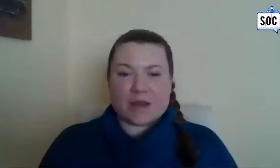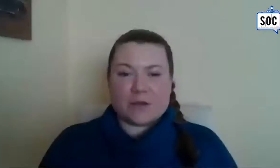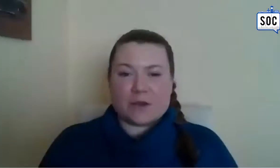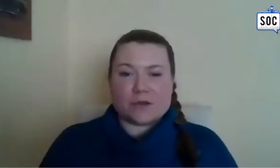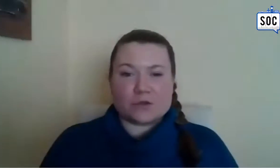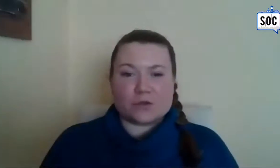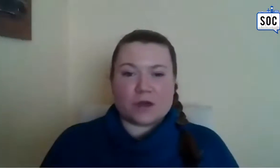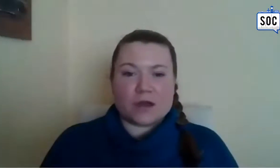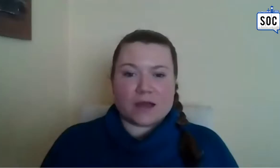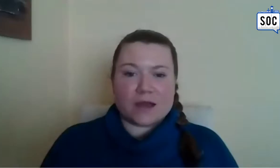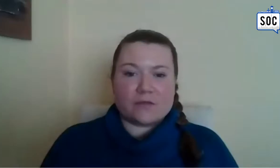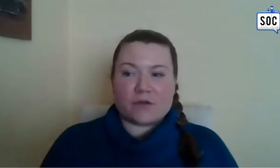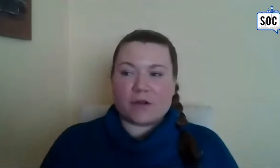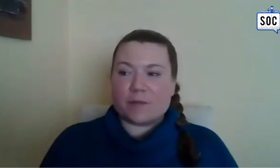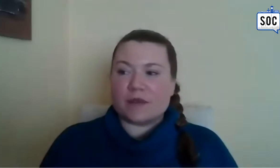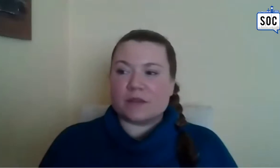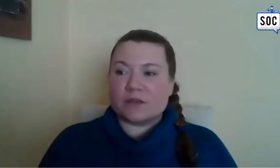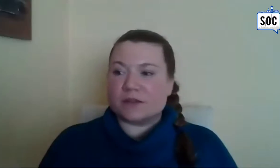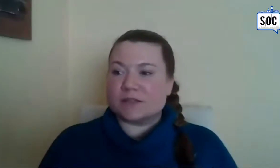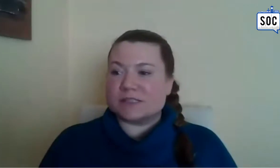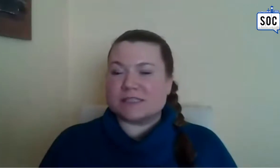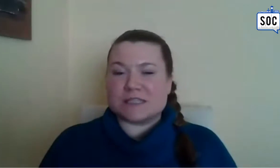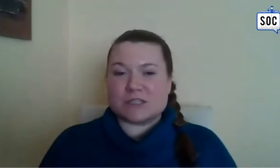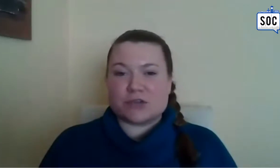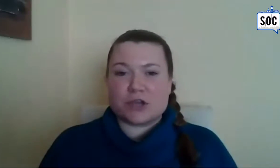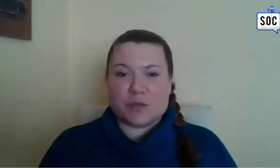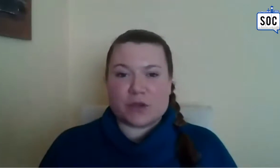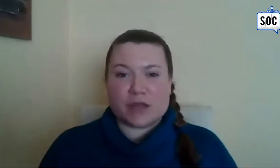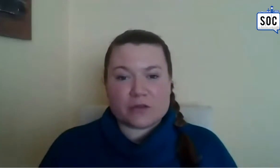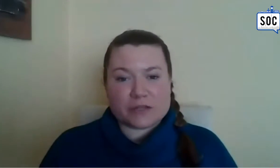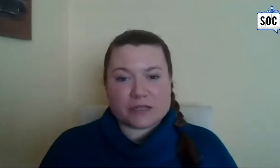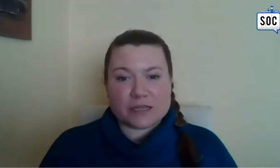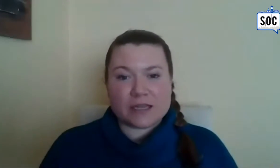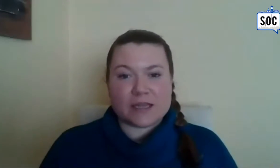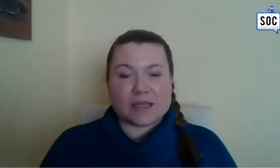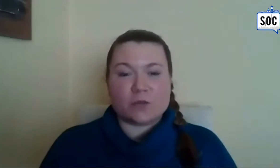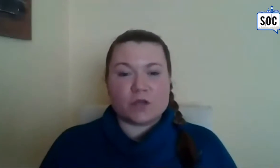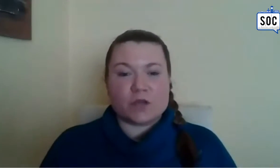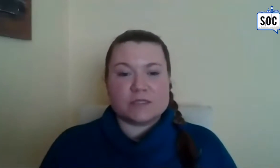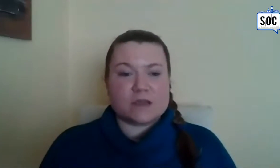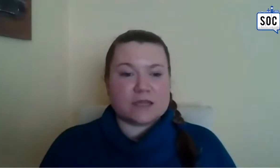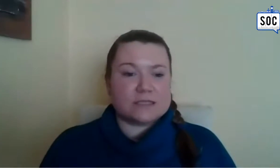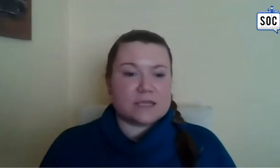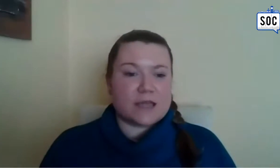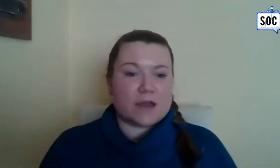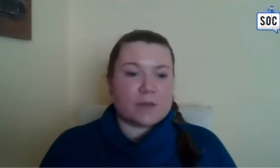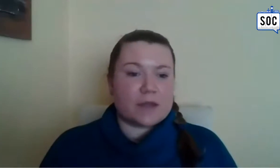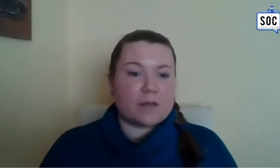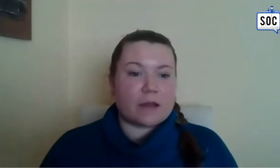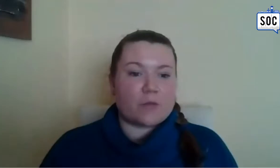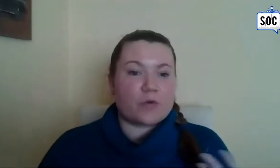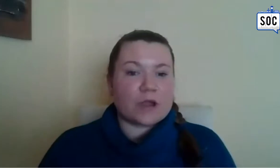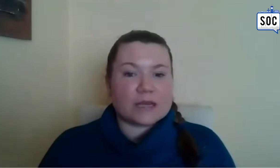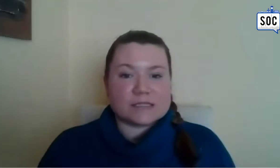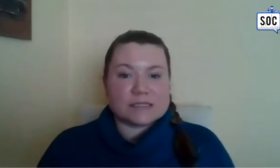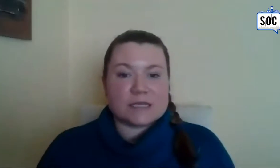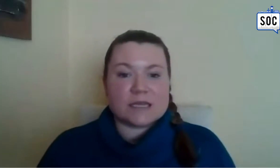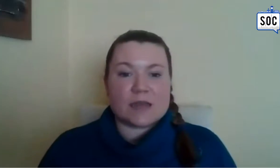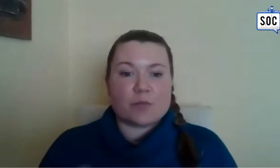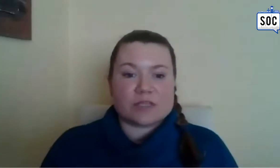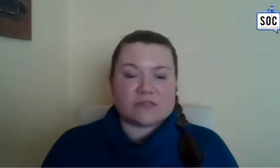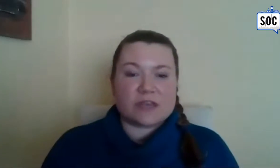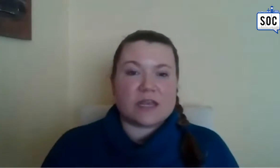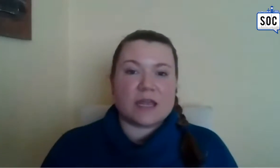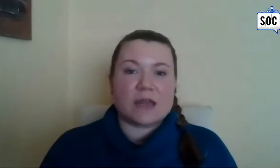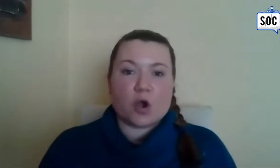Hi, everybody. We're here with Dr. Arana from the 16th Street Community Health Clinic, and we're going to be talking today a bit about